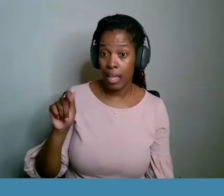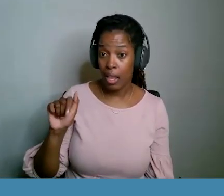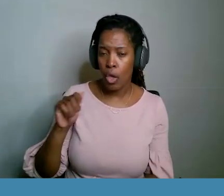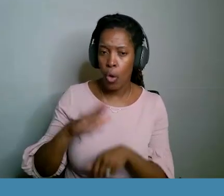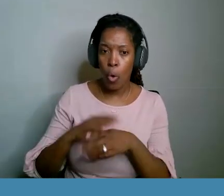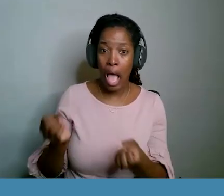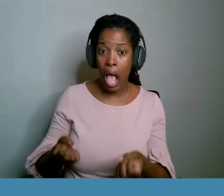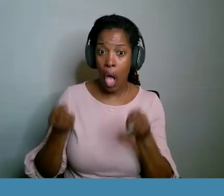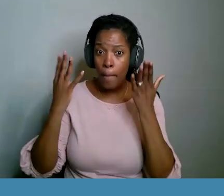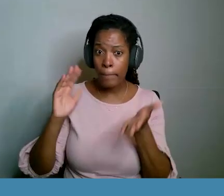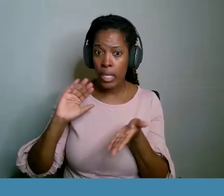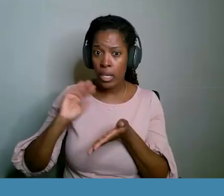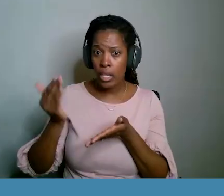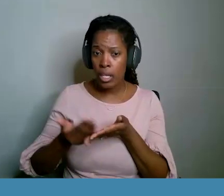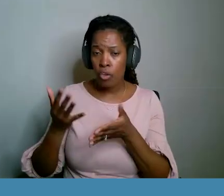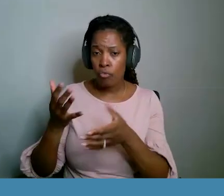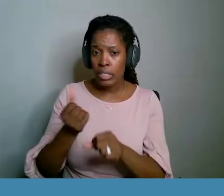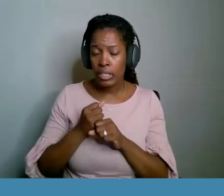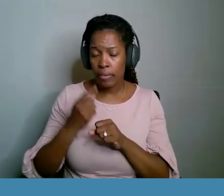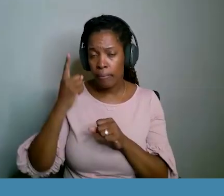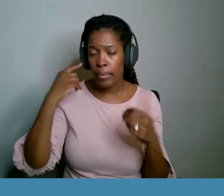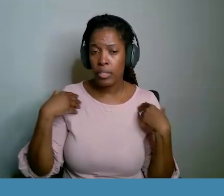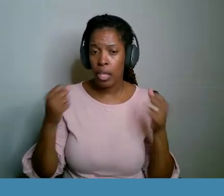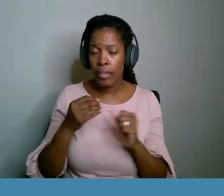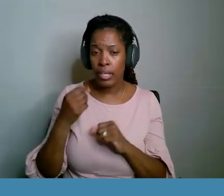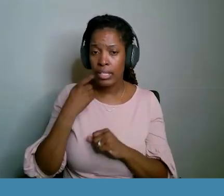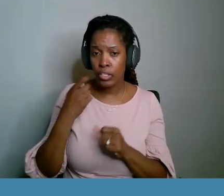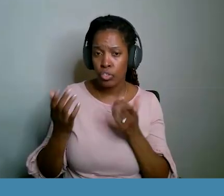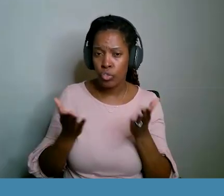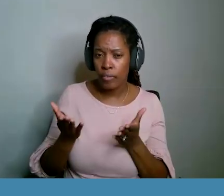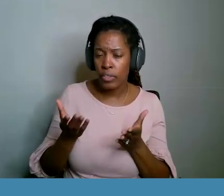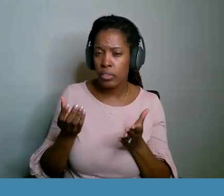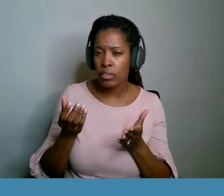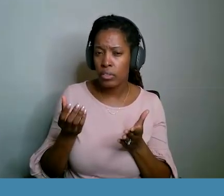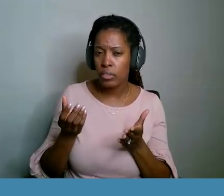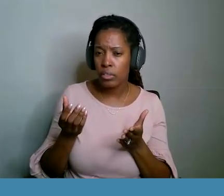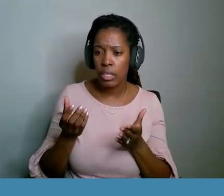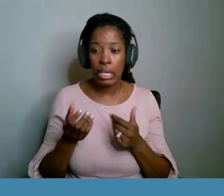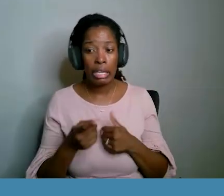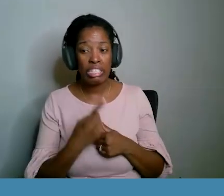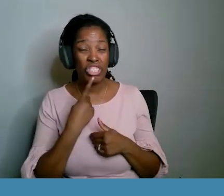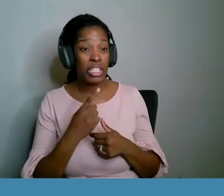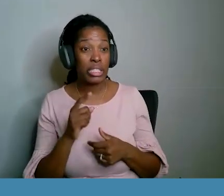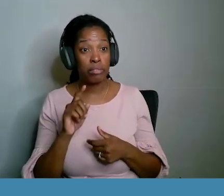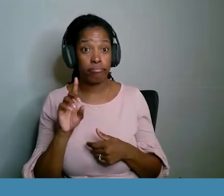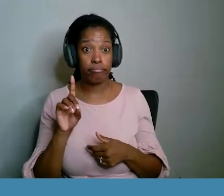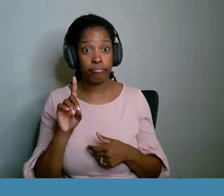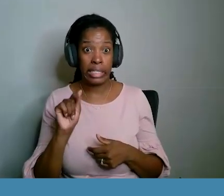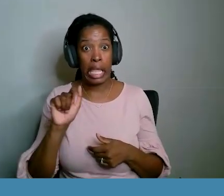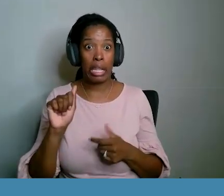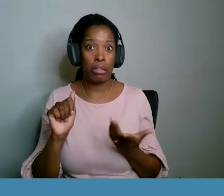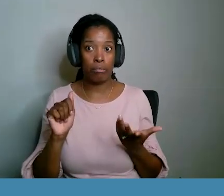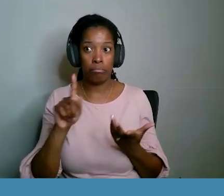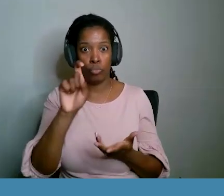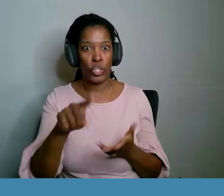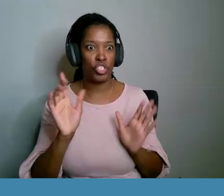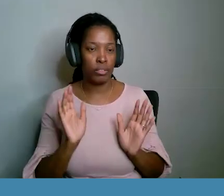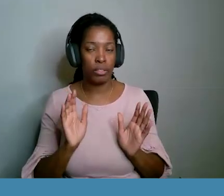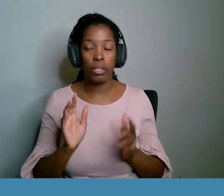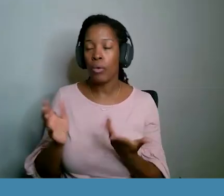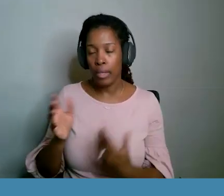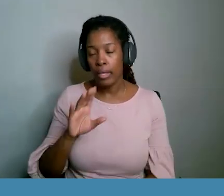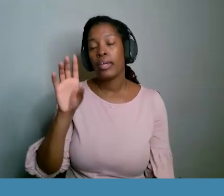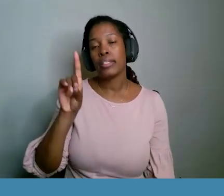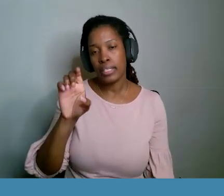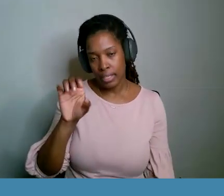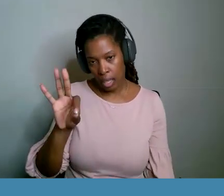many individuals with disabilities receive mental health and addiction services? Yeah, it just says, are there data collected So from DCF?